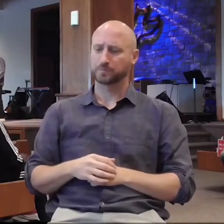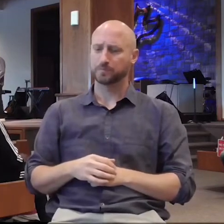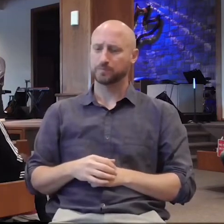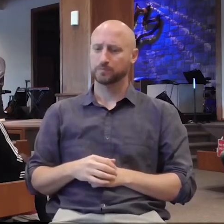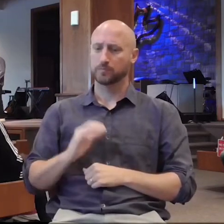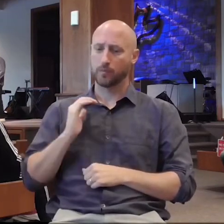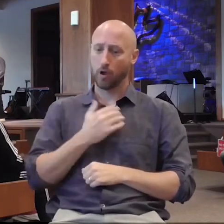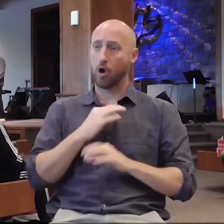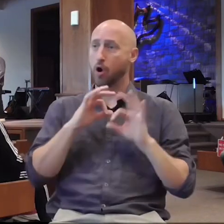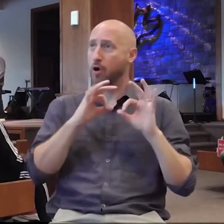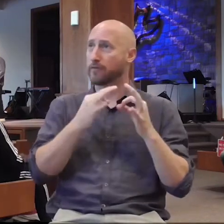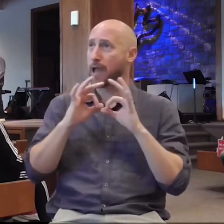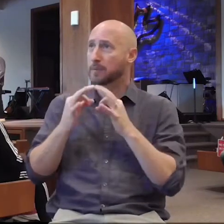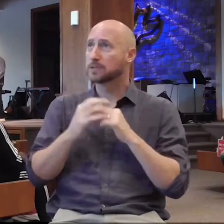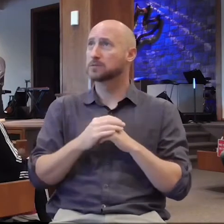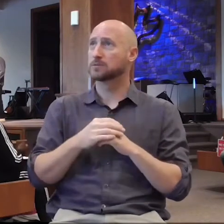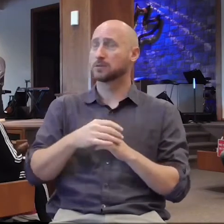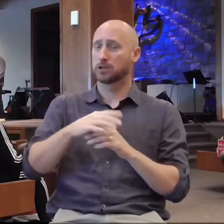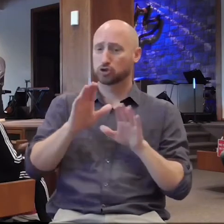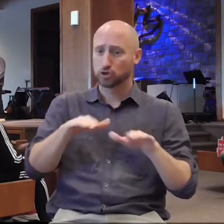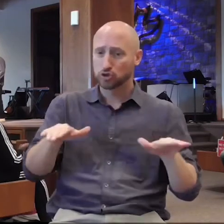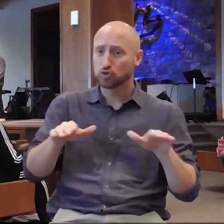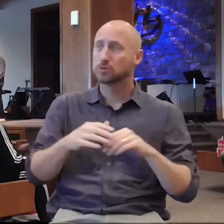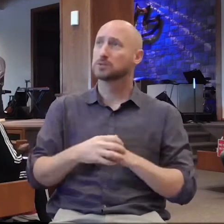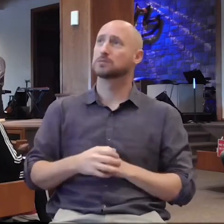our families and our kids,